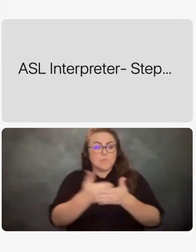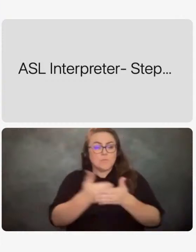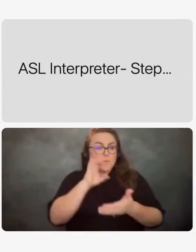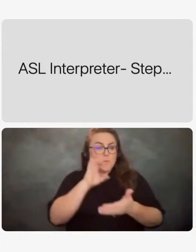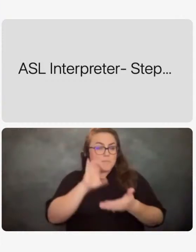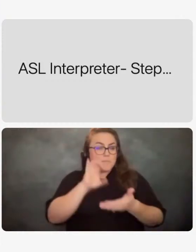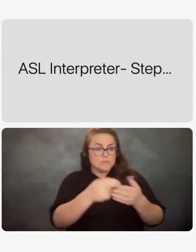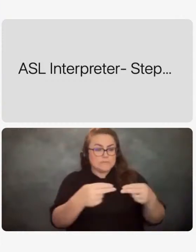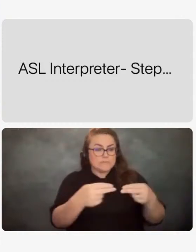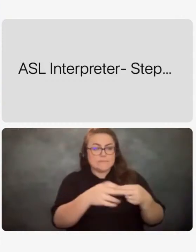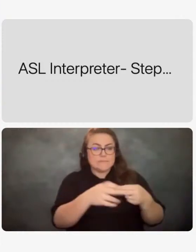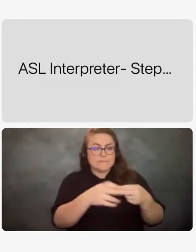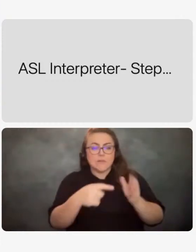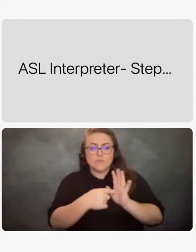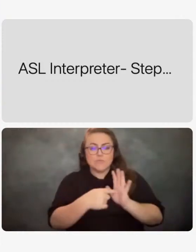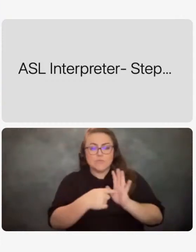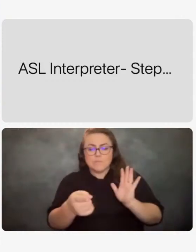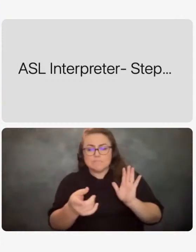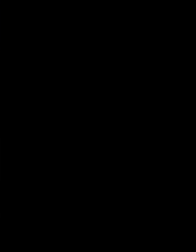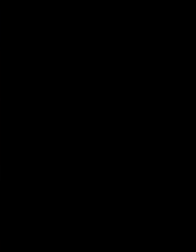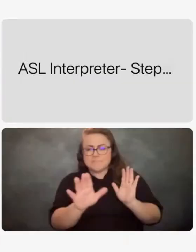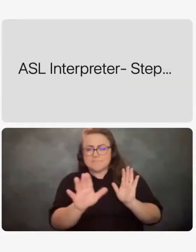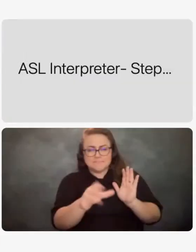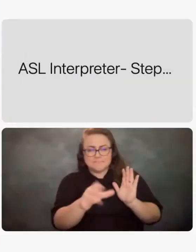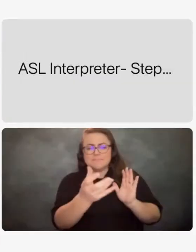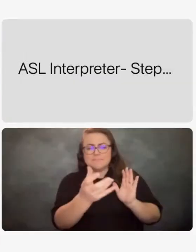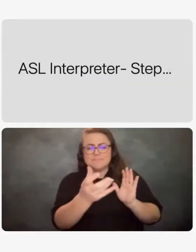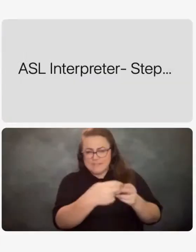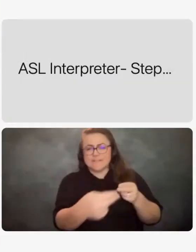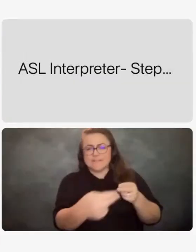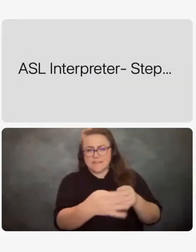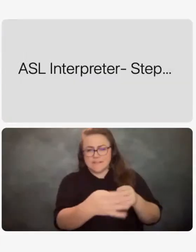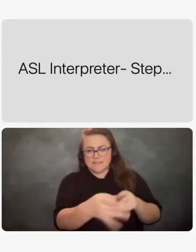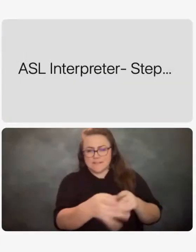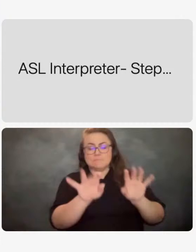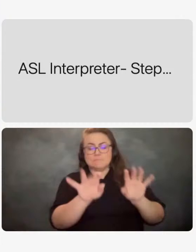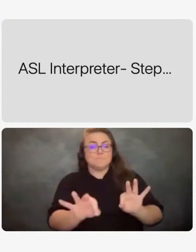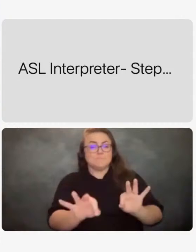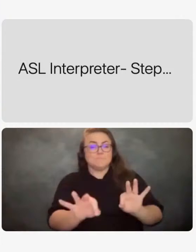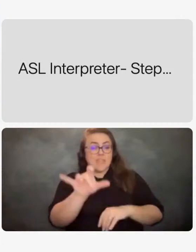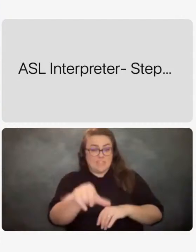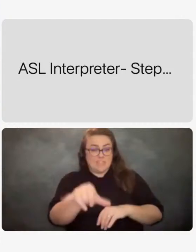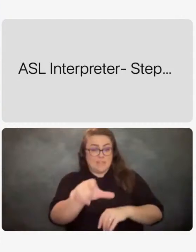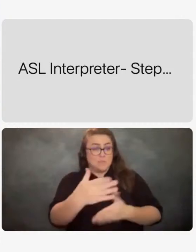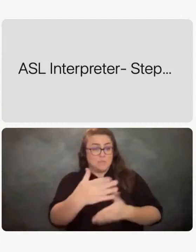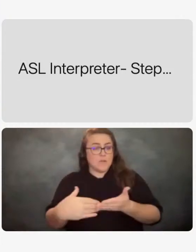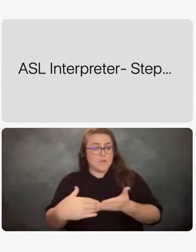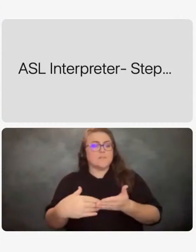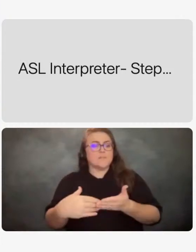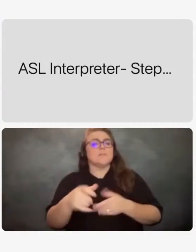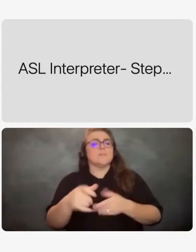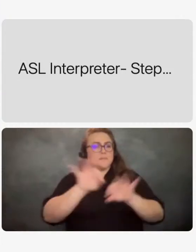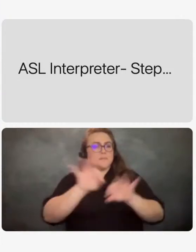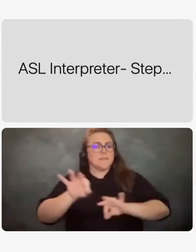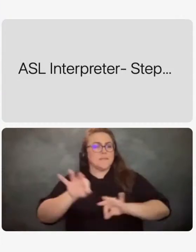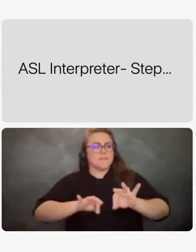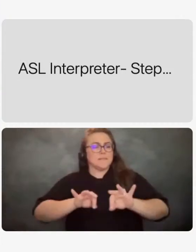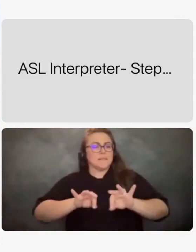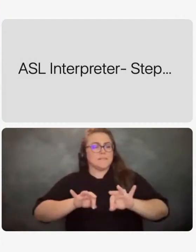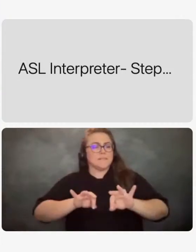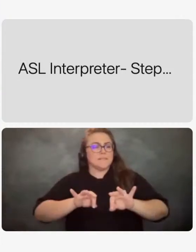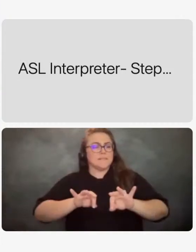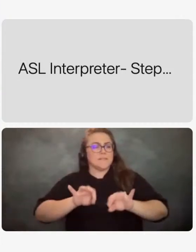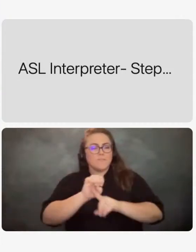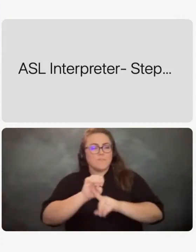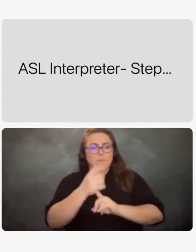slide. So this just identifies some of the environmental things. We always, when you look at a school from